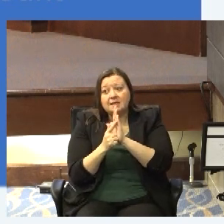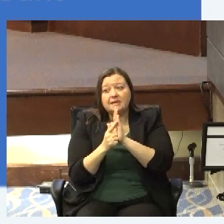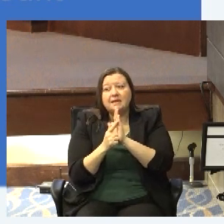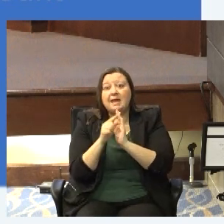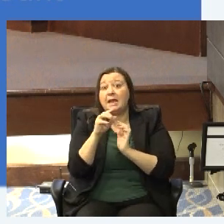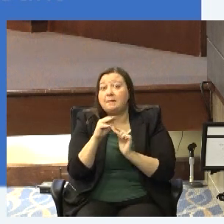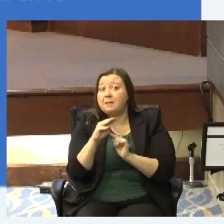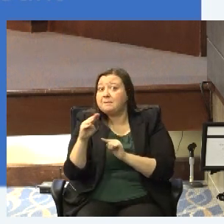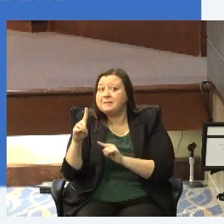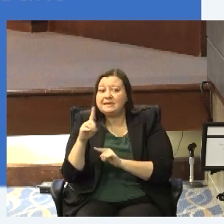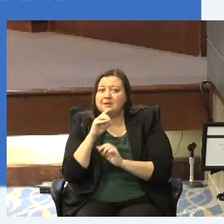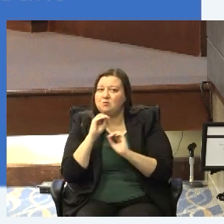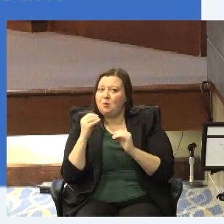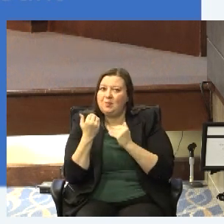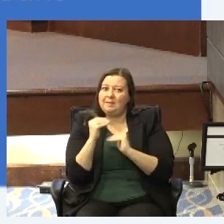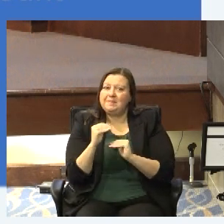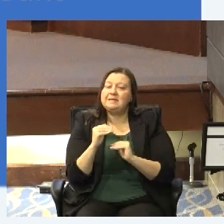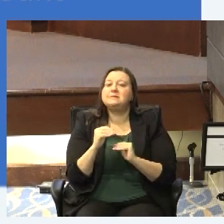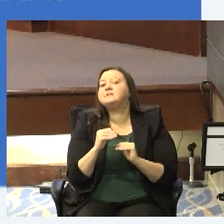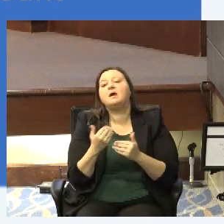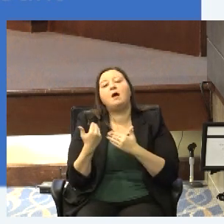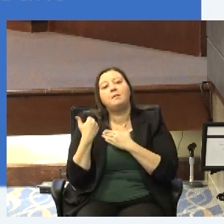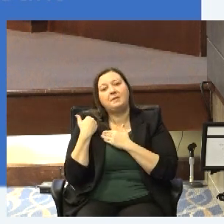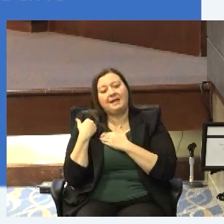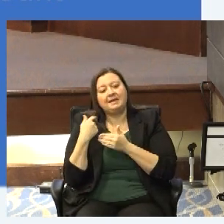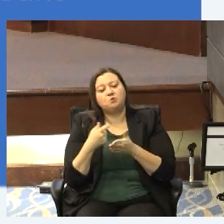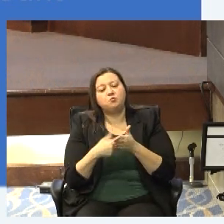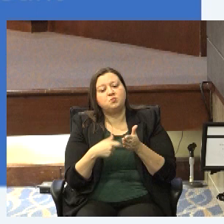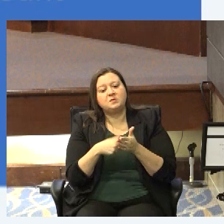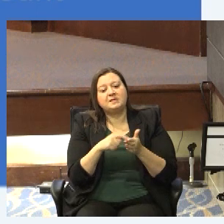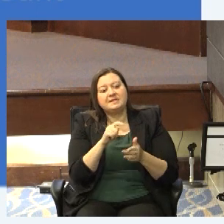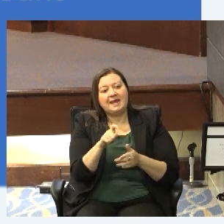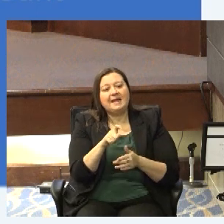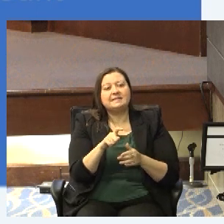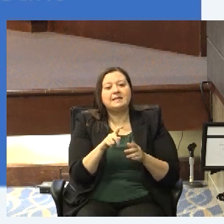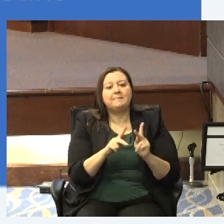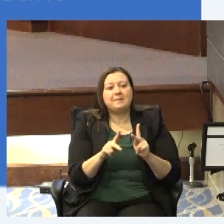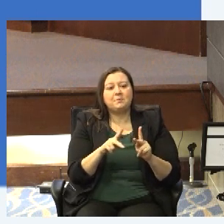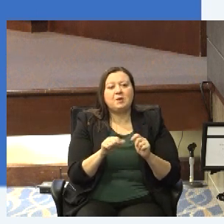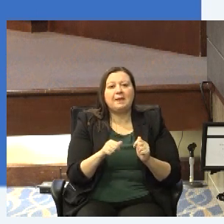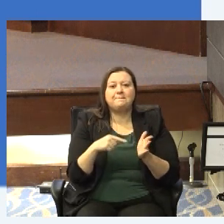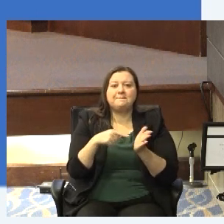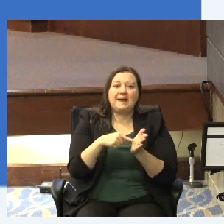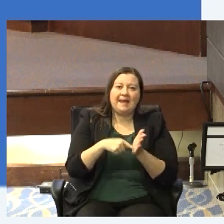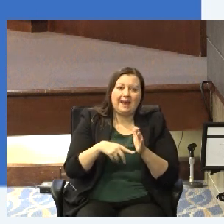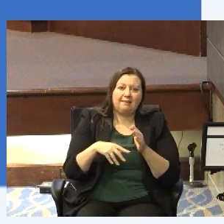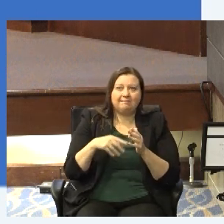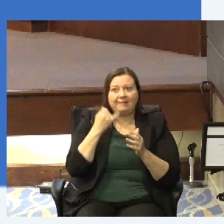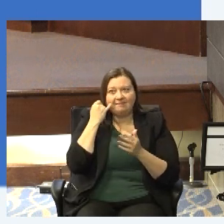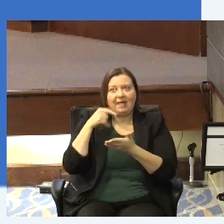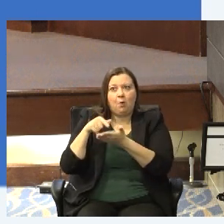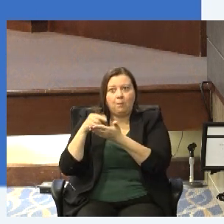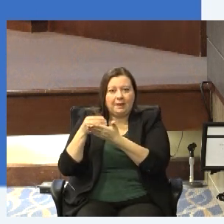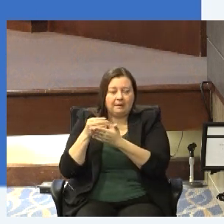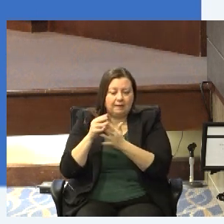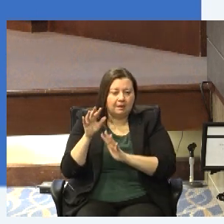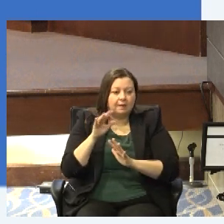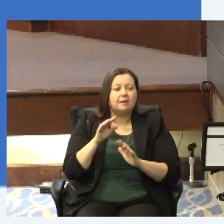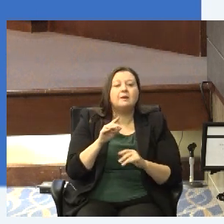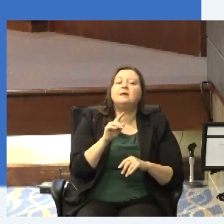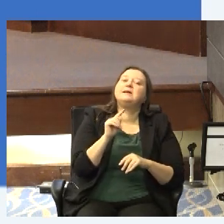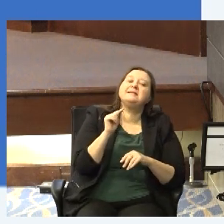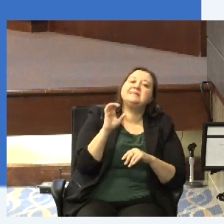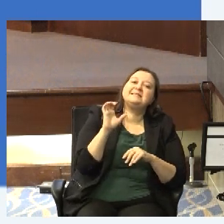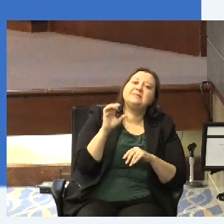MMD. They're obligated to tax the residents in their district to pay these outstanding debts. It's created by the